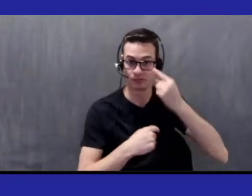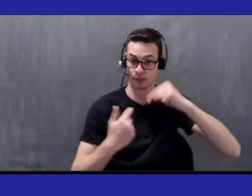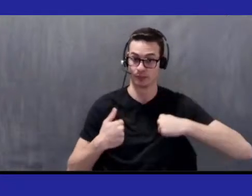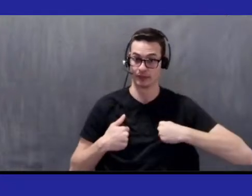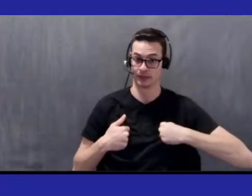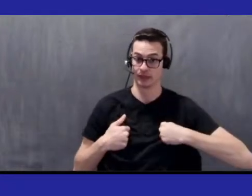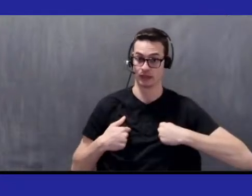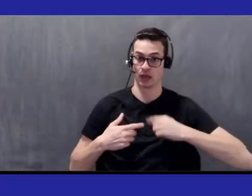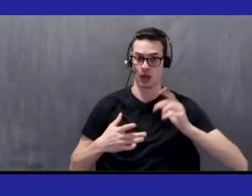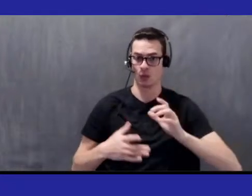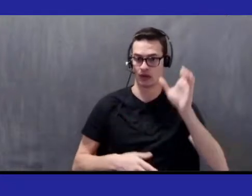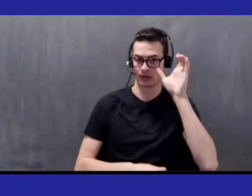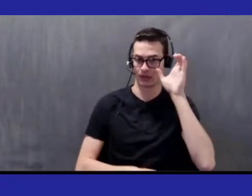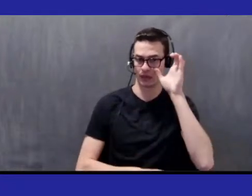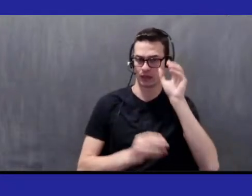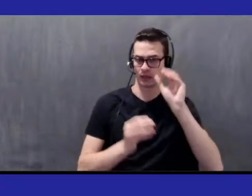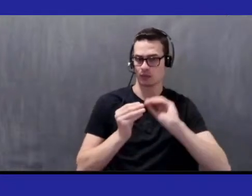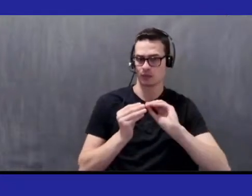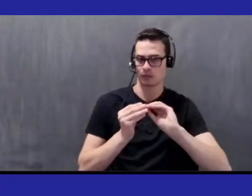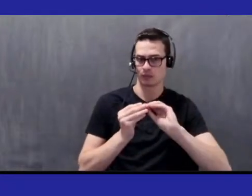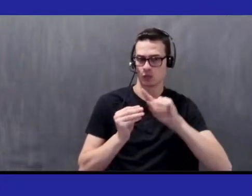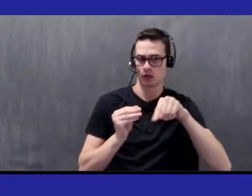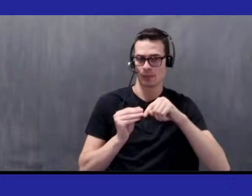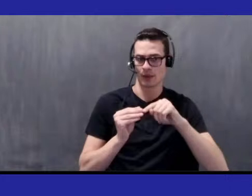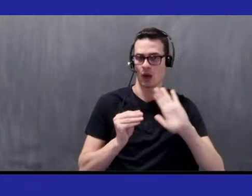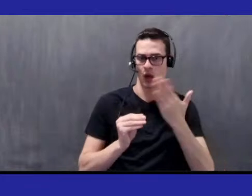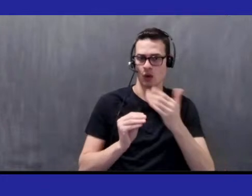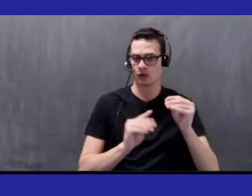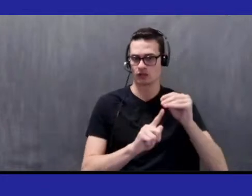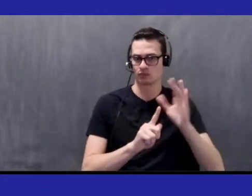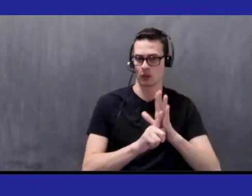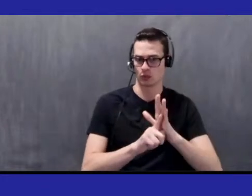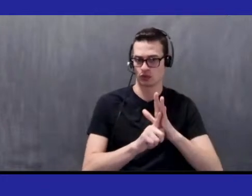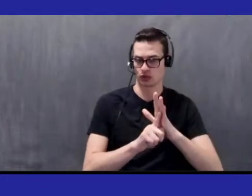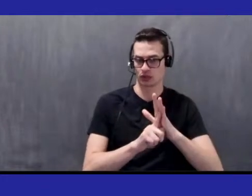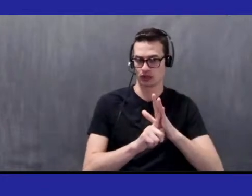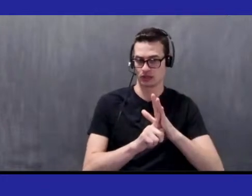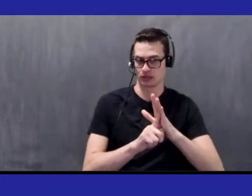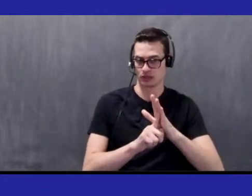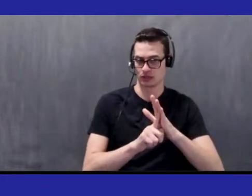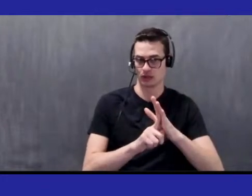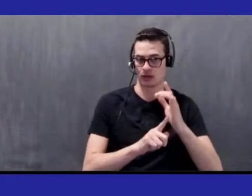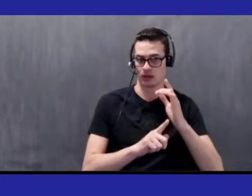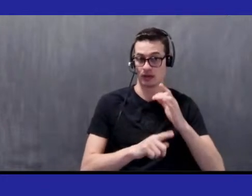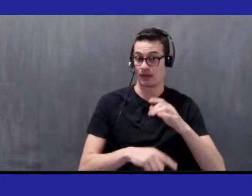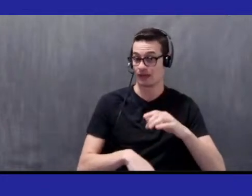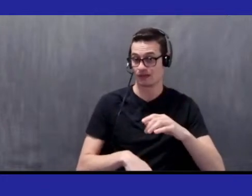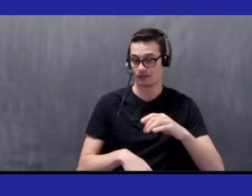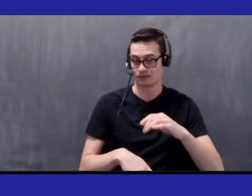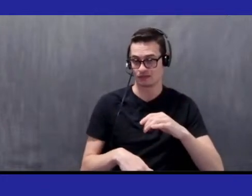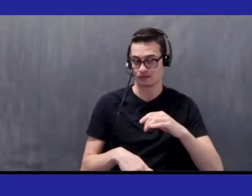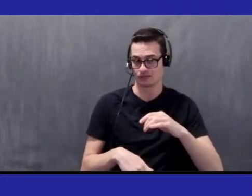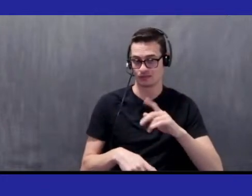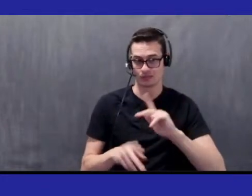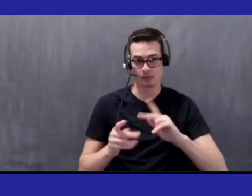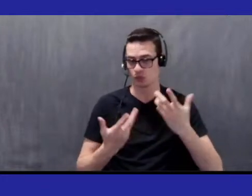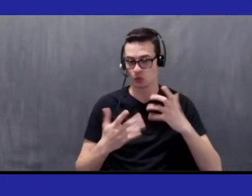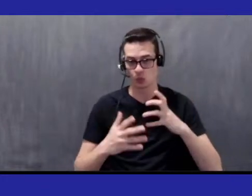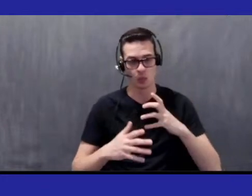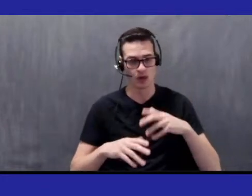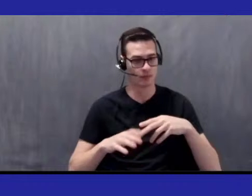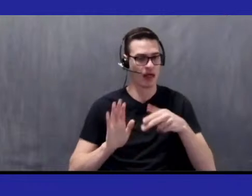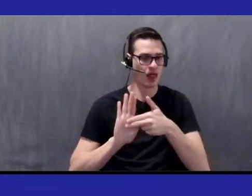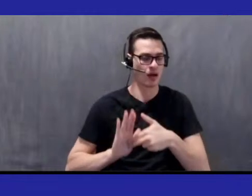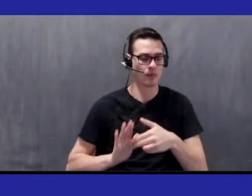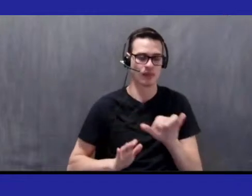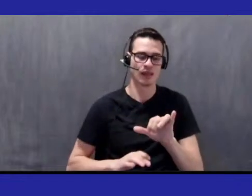to hear what has our exposure been to whether or not staff understands that people don't want to be treated as if they're drug seeking, and that the